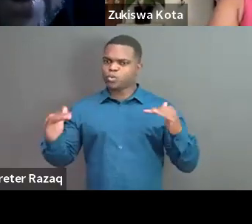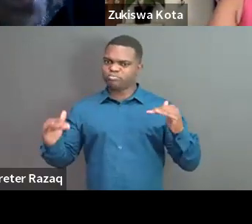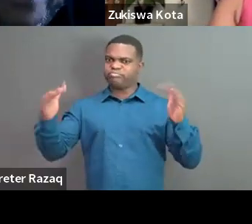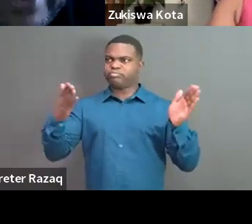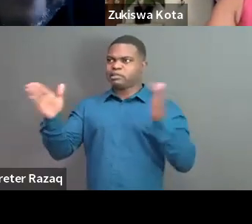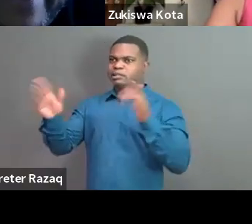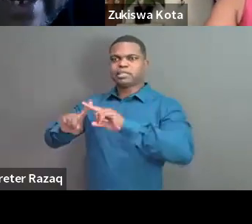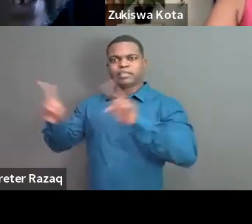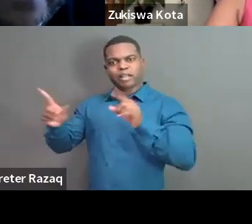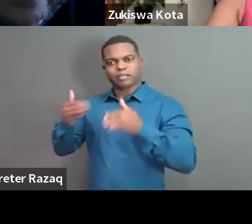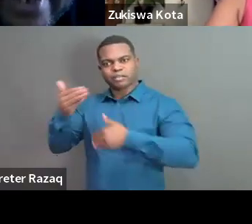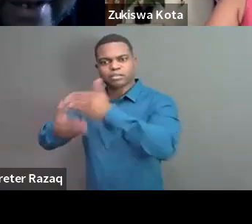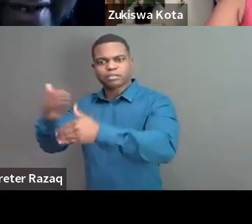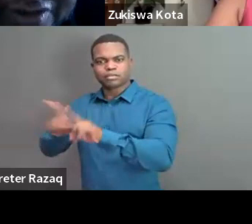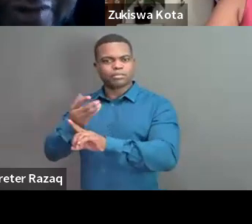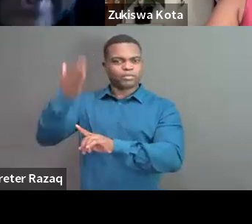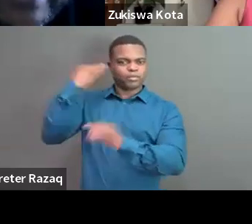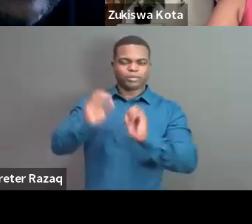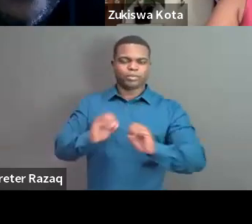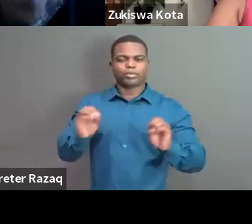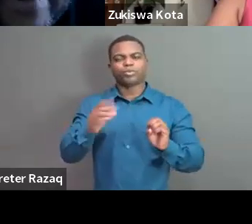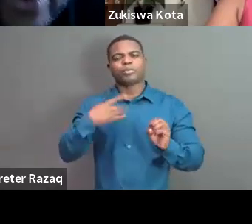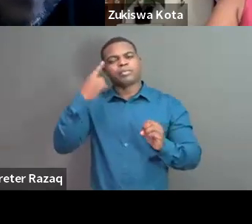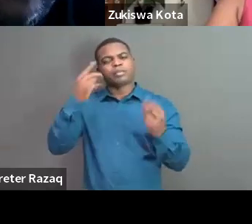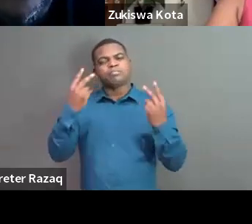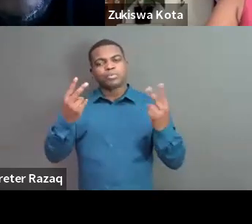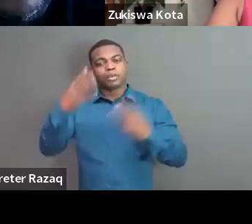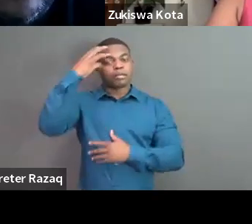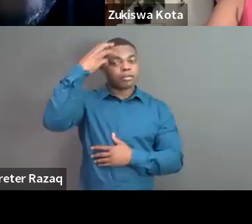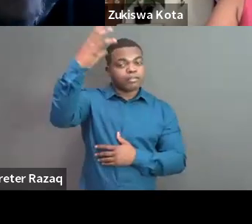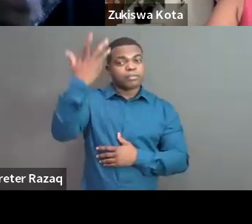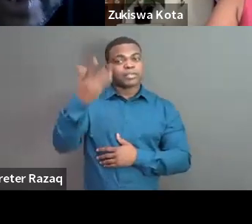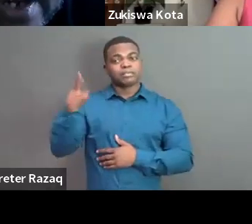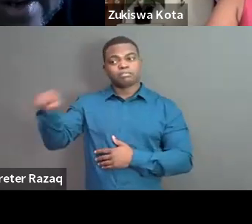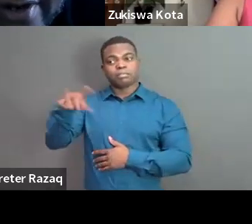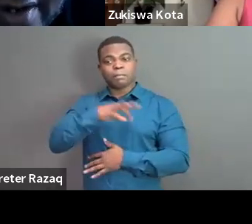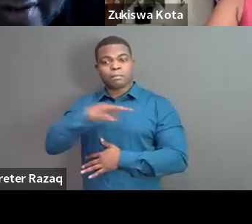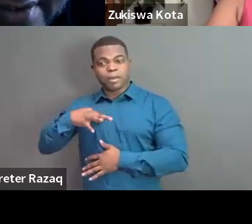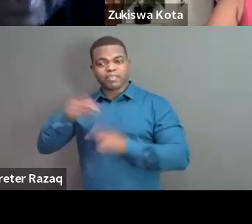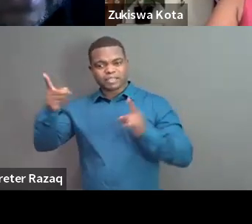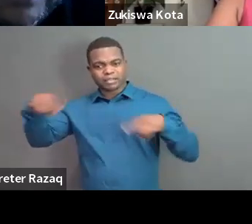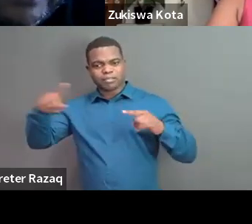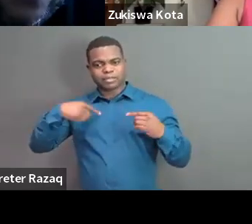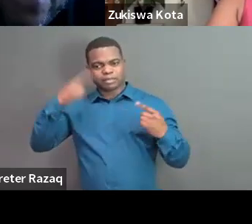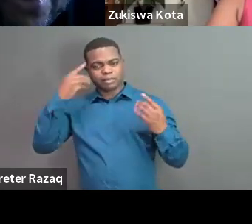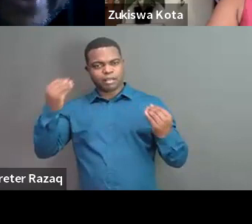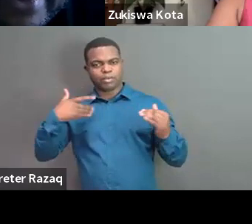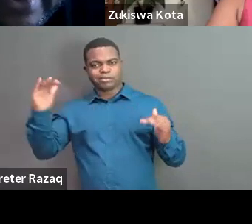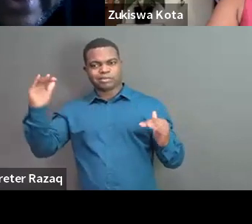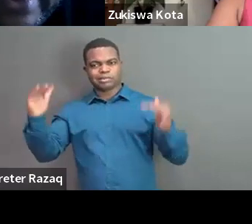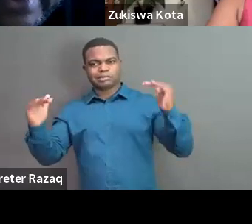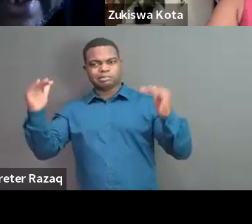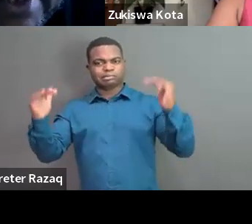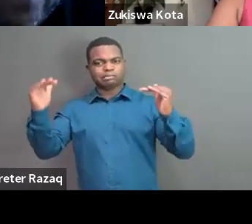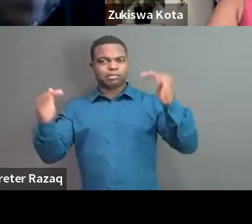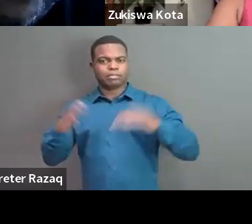current, we are going to be left behind. There's going to be a slack in economic growth. Your citizens are not going to